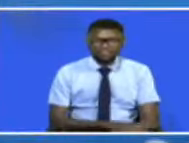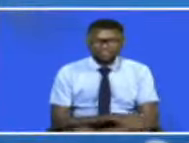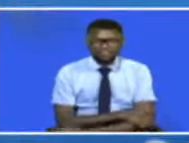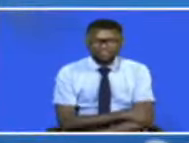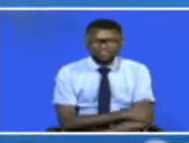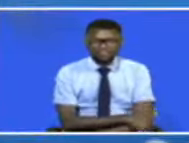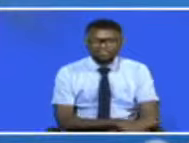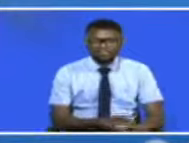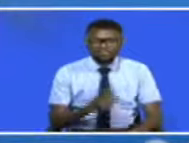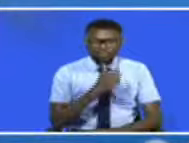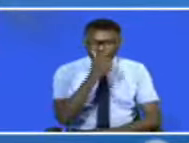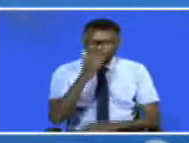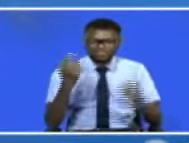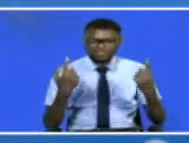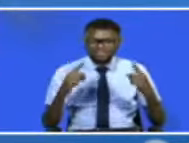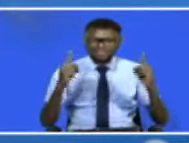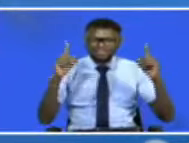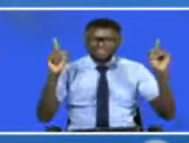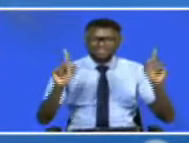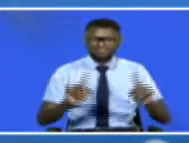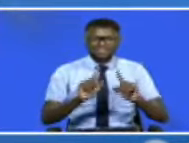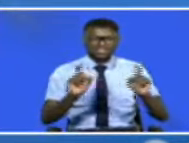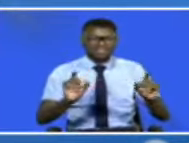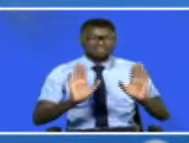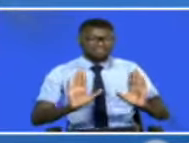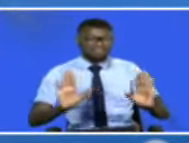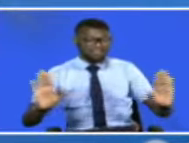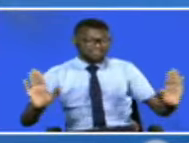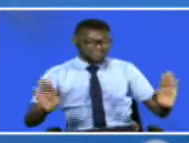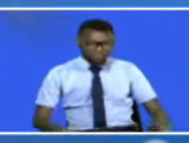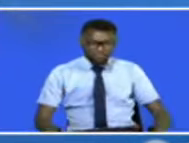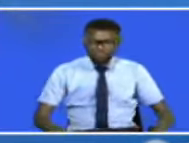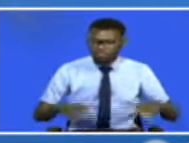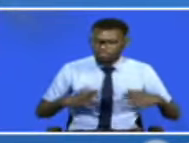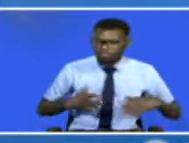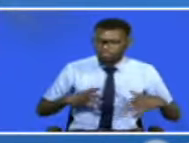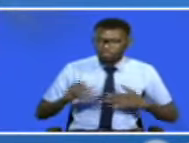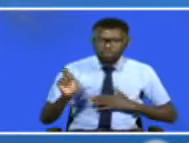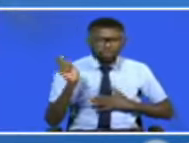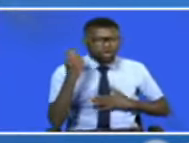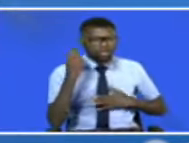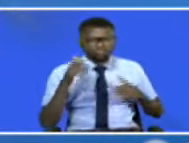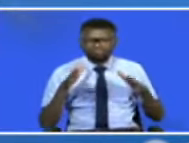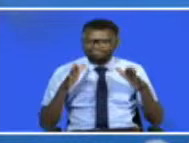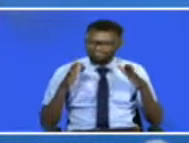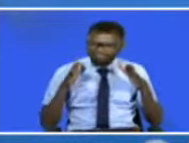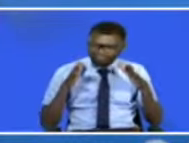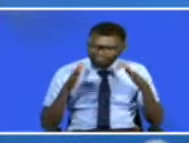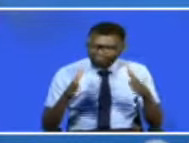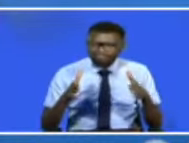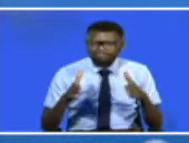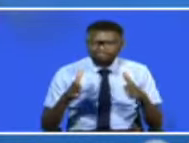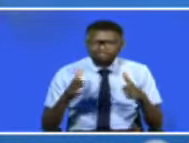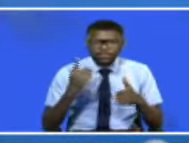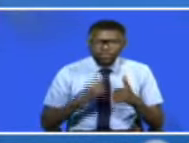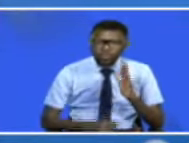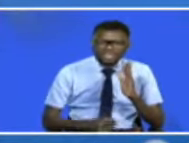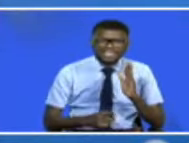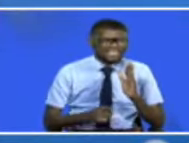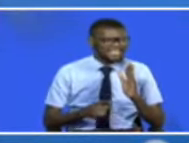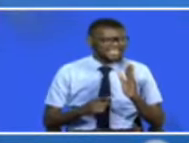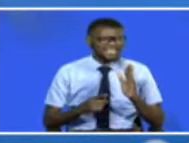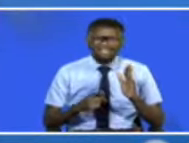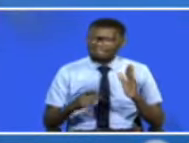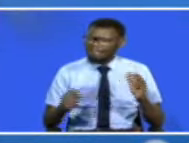Well, we wish the learners success in the examinations. Moving on, Kenyans' attention has been drawn to the disturbing patterns of